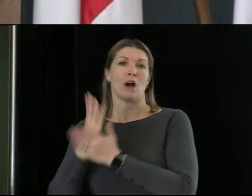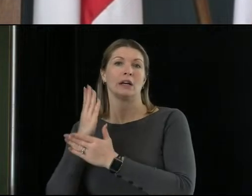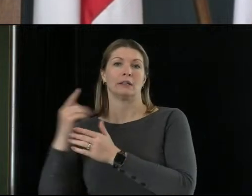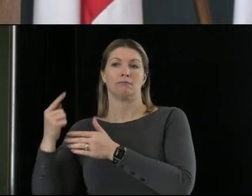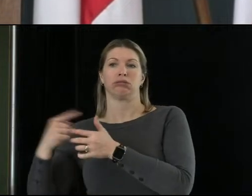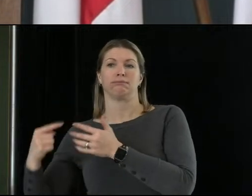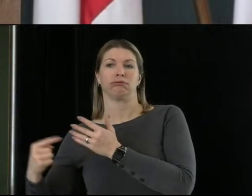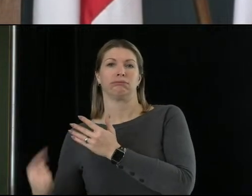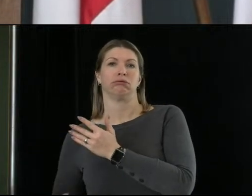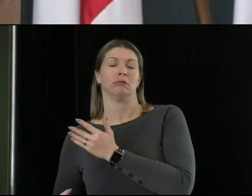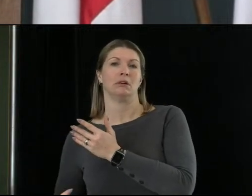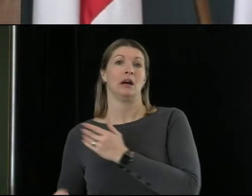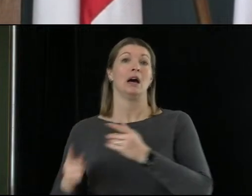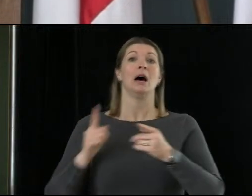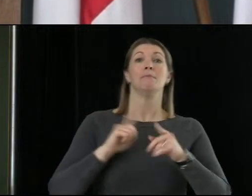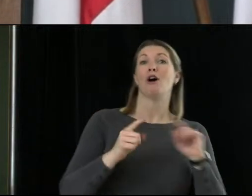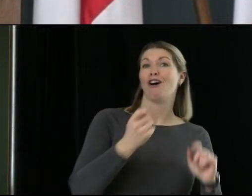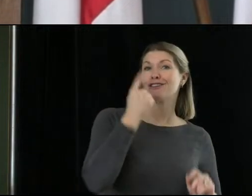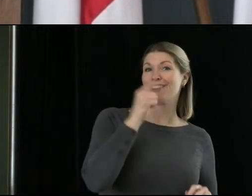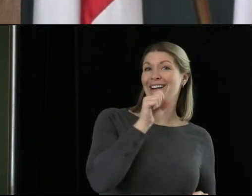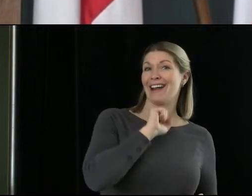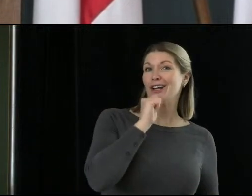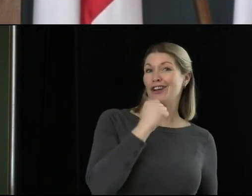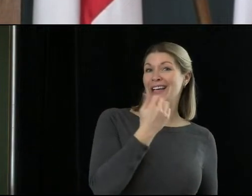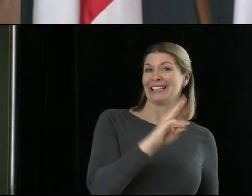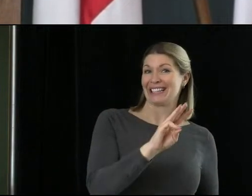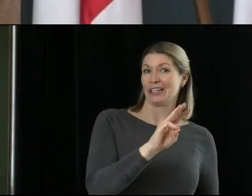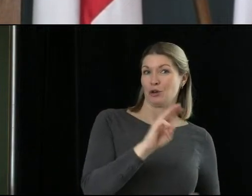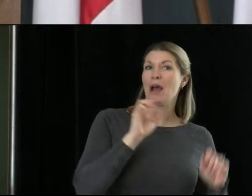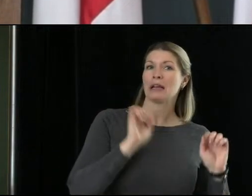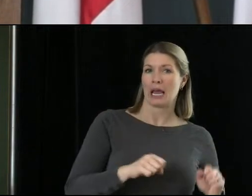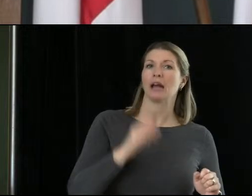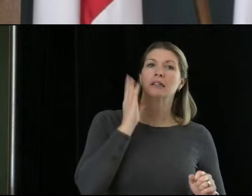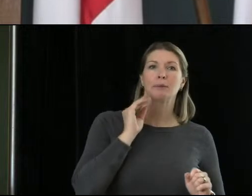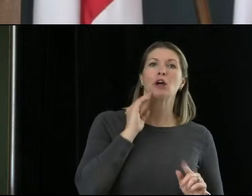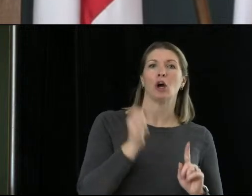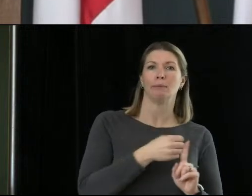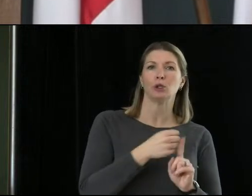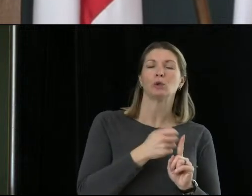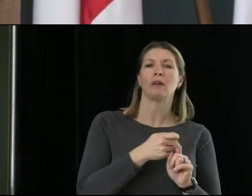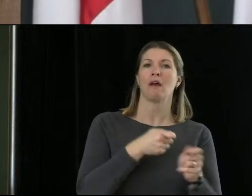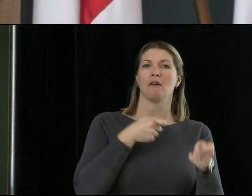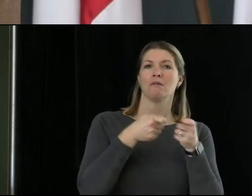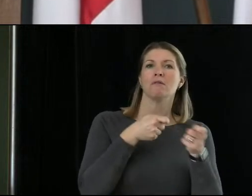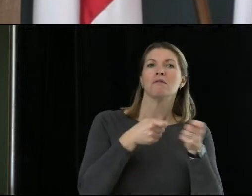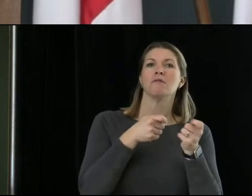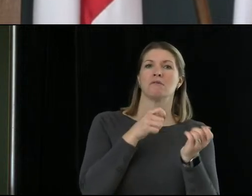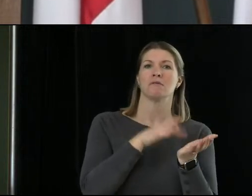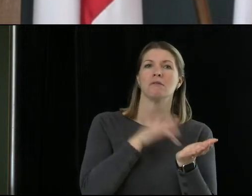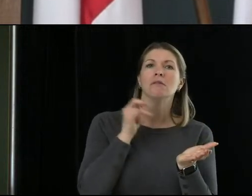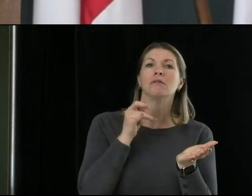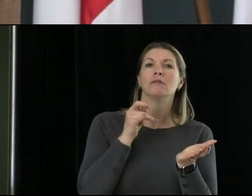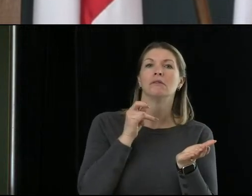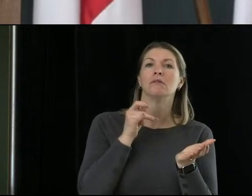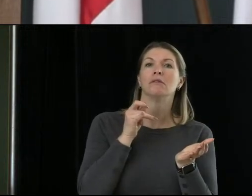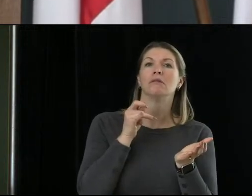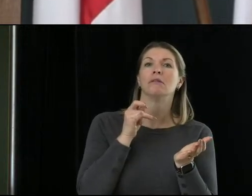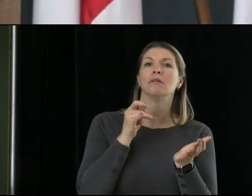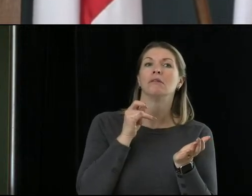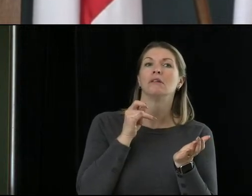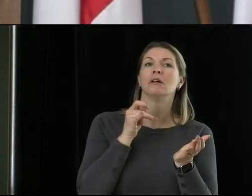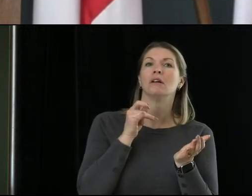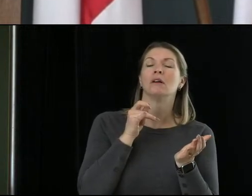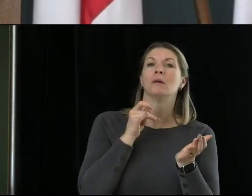age, you can be abused, manipulated, and controlled held